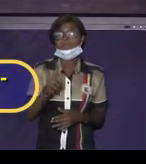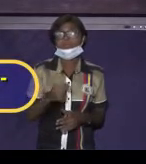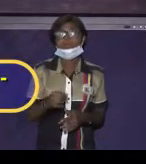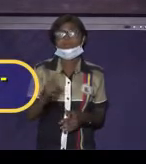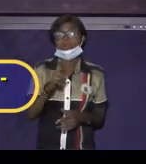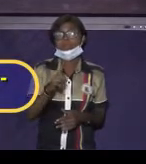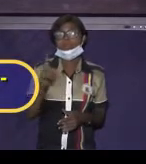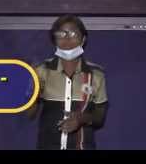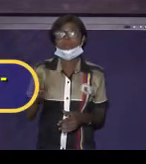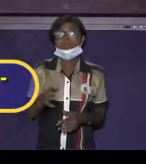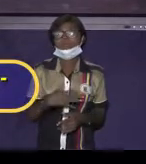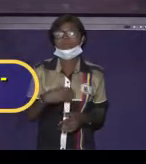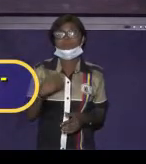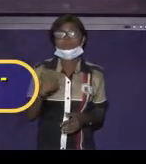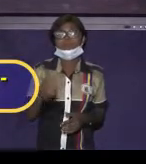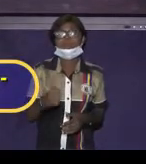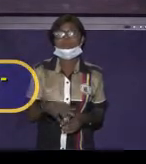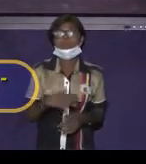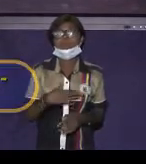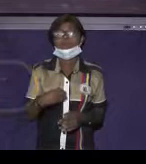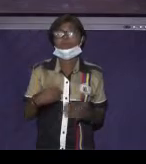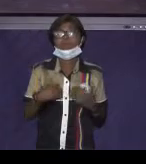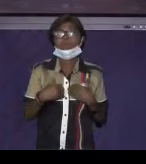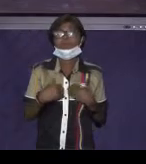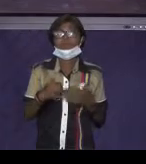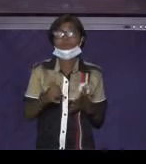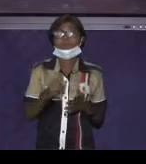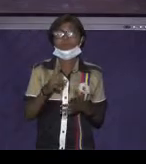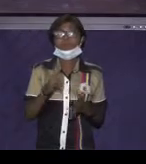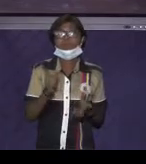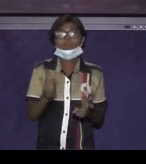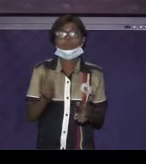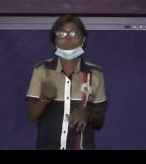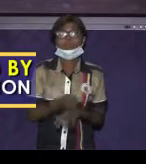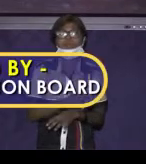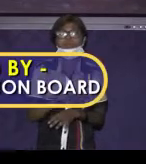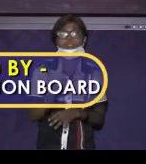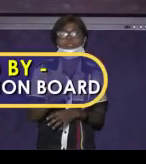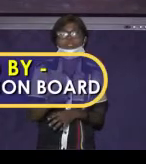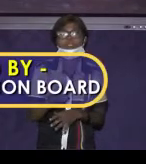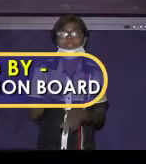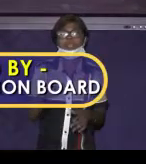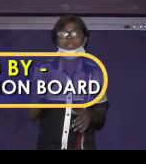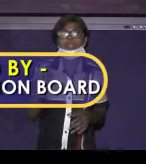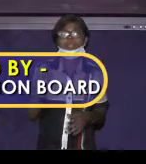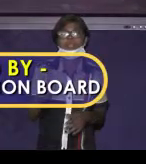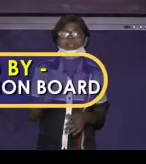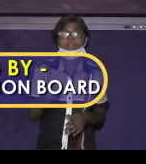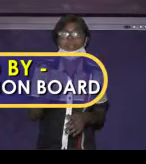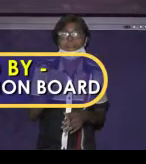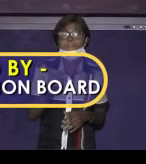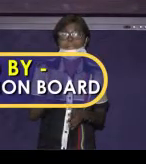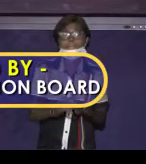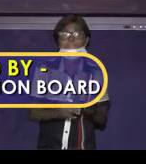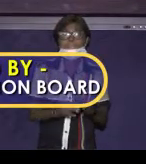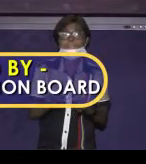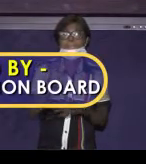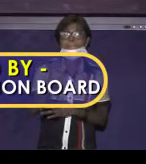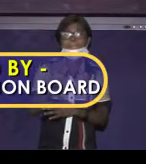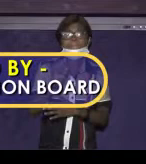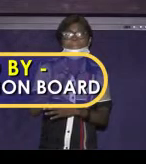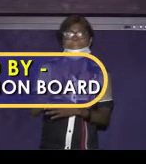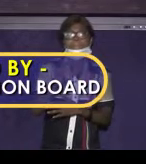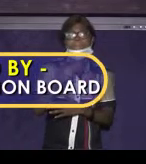36 goes here 0. So we have 10. 1 times 10, that is 10 meters per second. So Usain